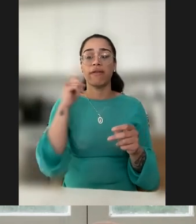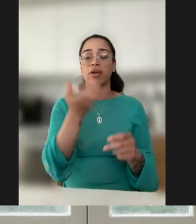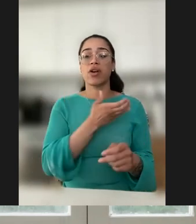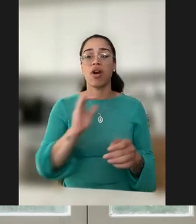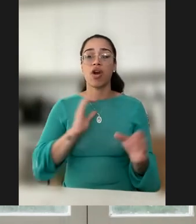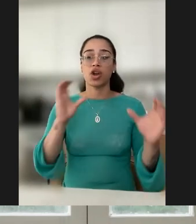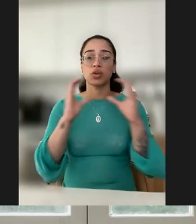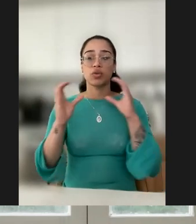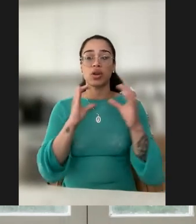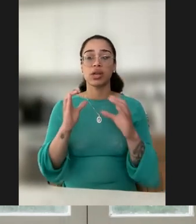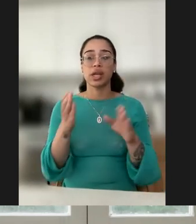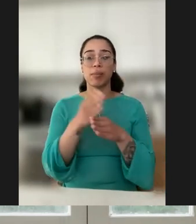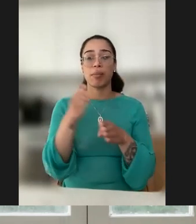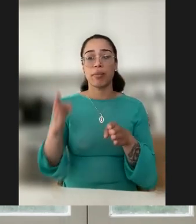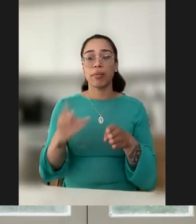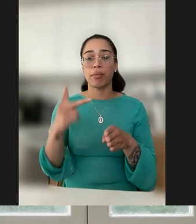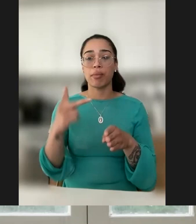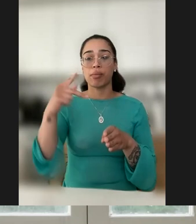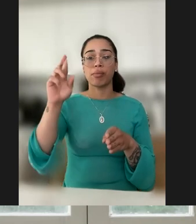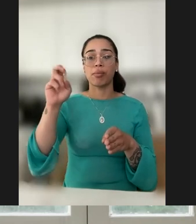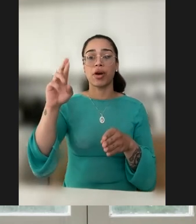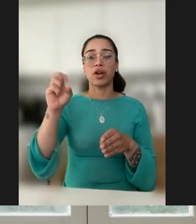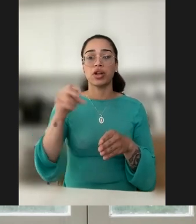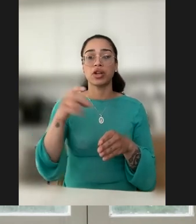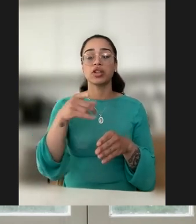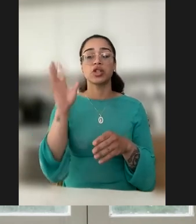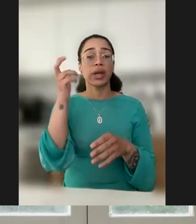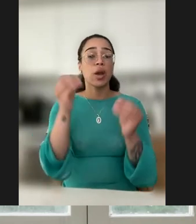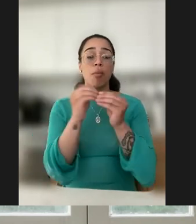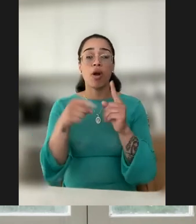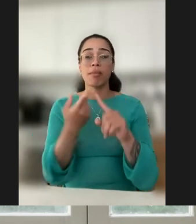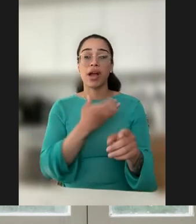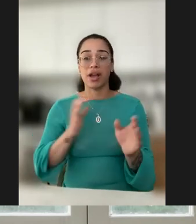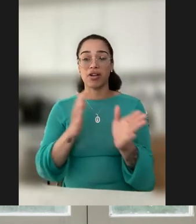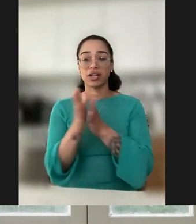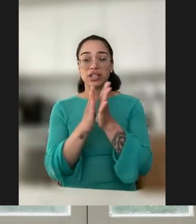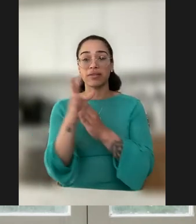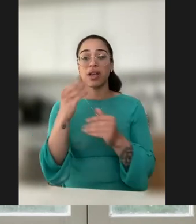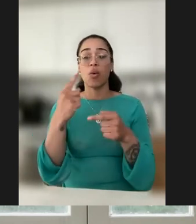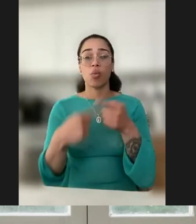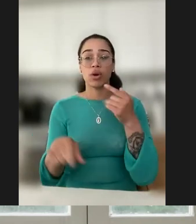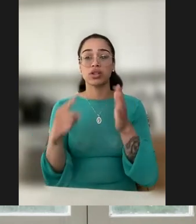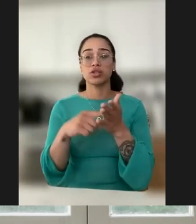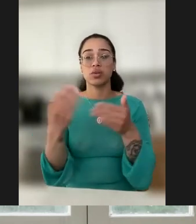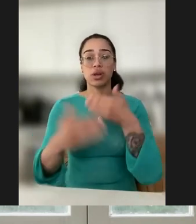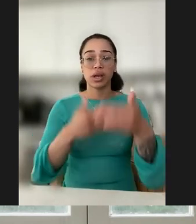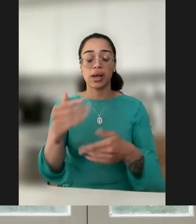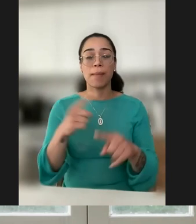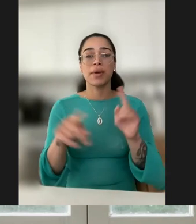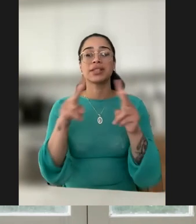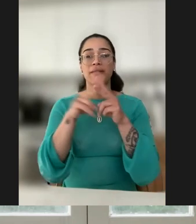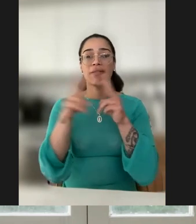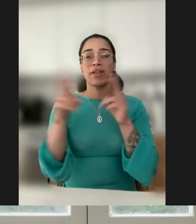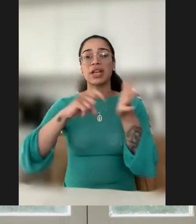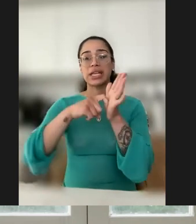hearing more about the initiative and what is coming, but it's a key moment in our older adult history of our state